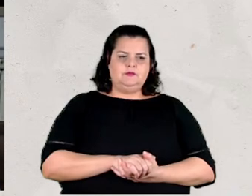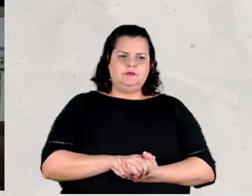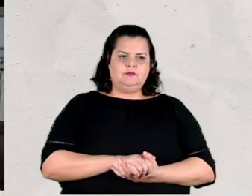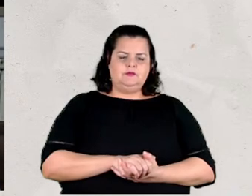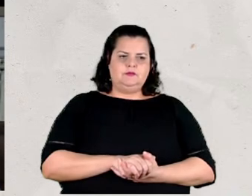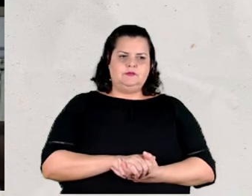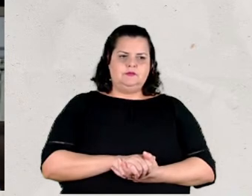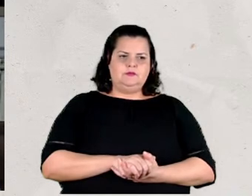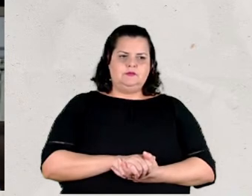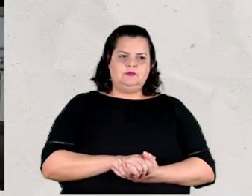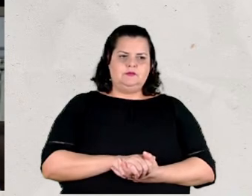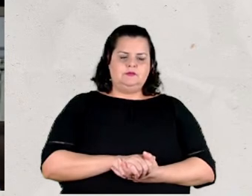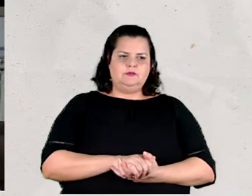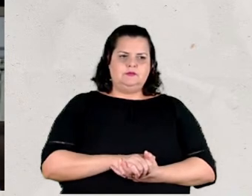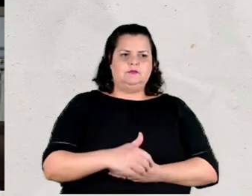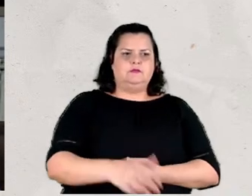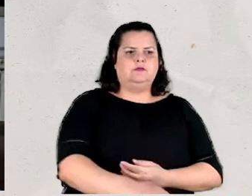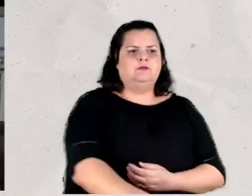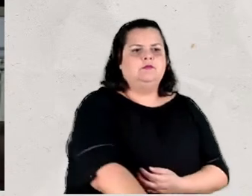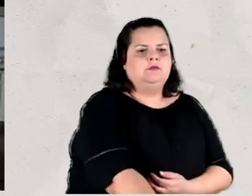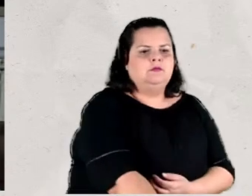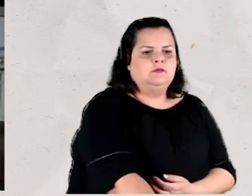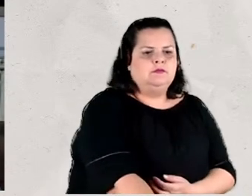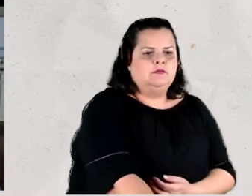I can ask in English.